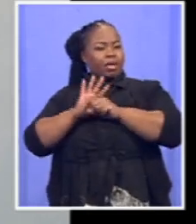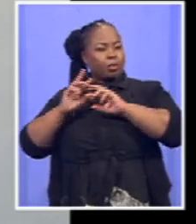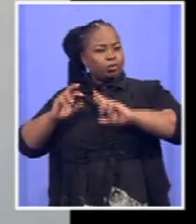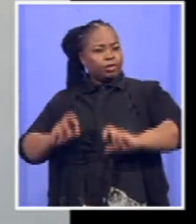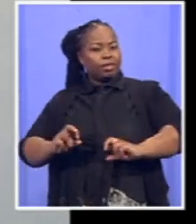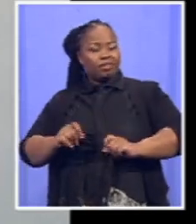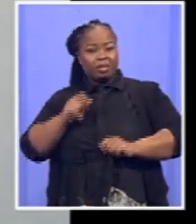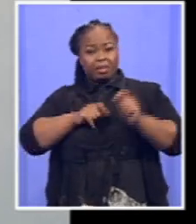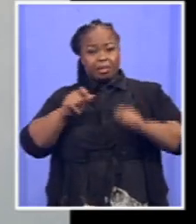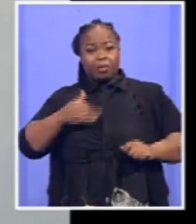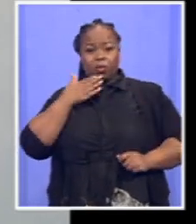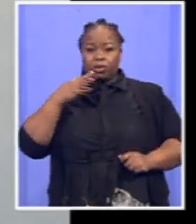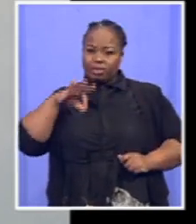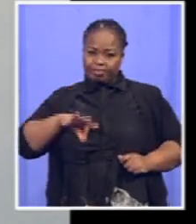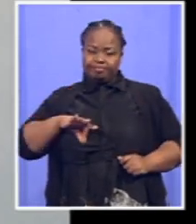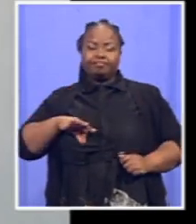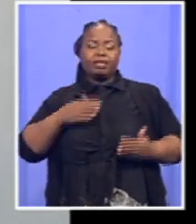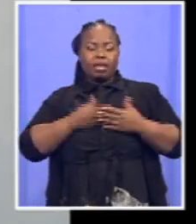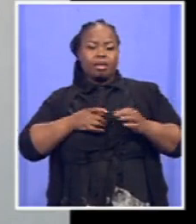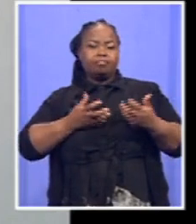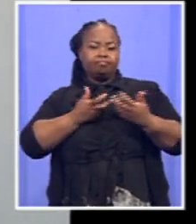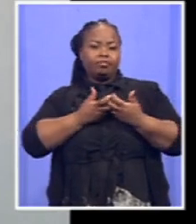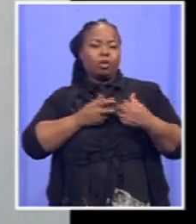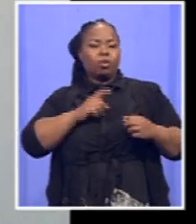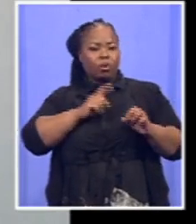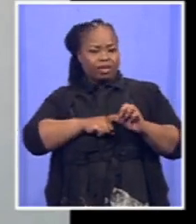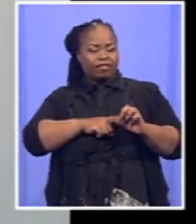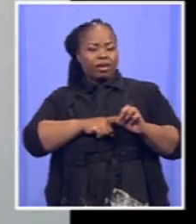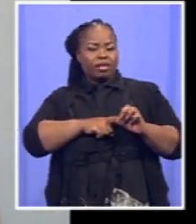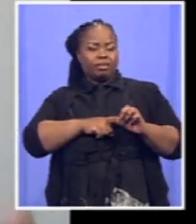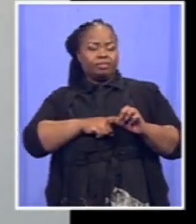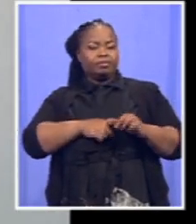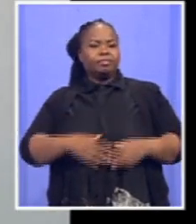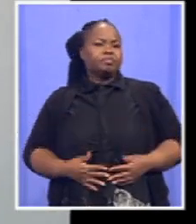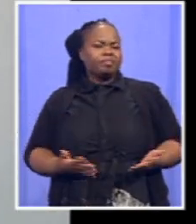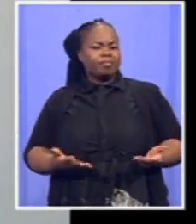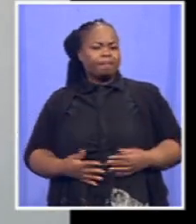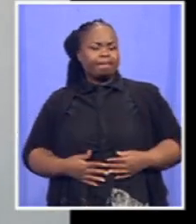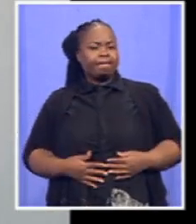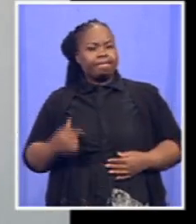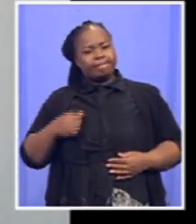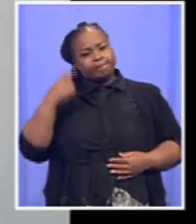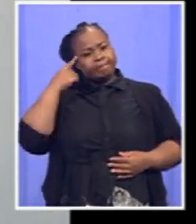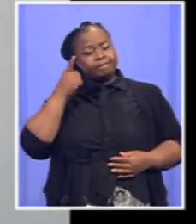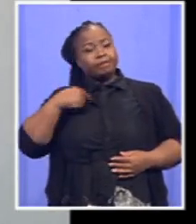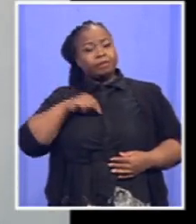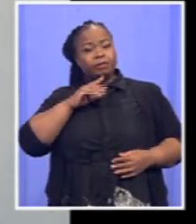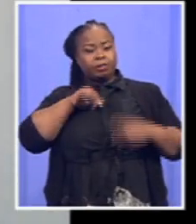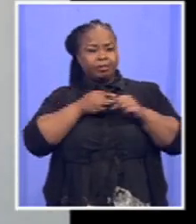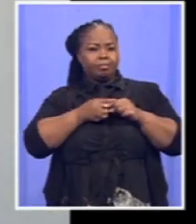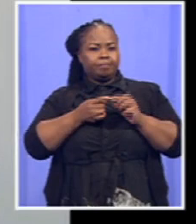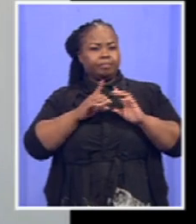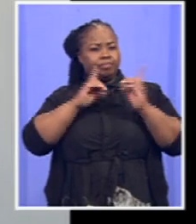whoever benefits does indeed qualify to be a military veteran. So I guess, Desiree, when we're talking about the